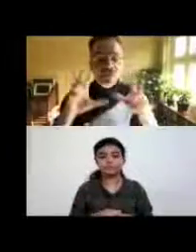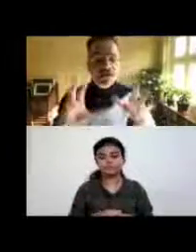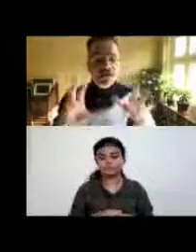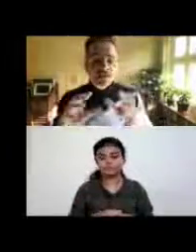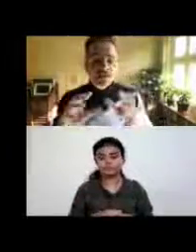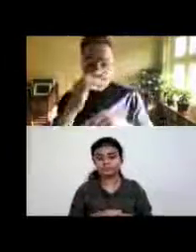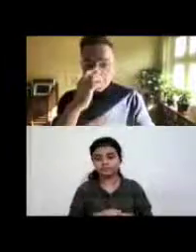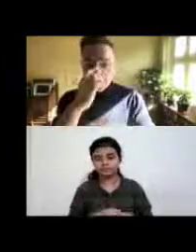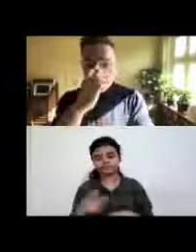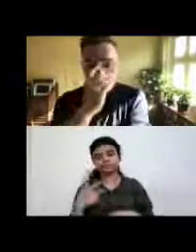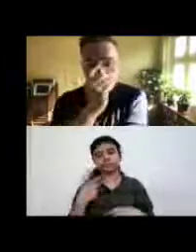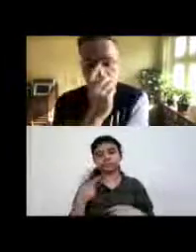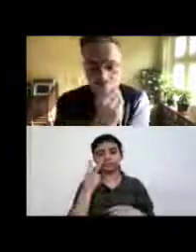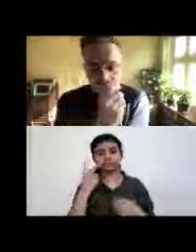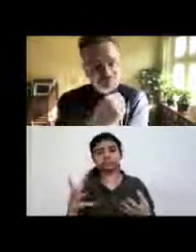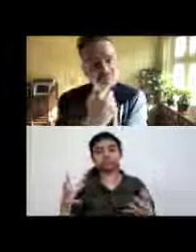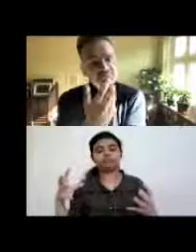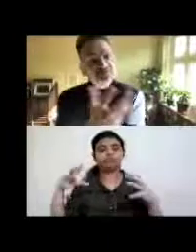to combine